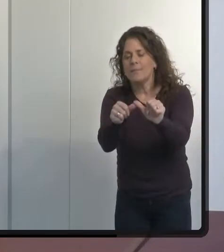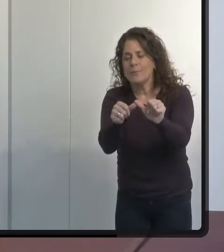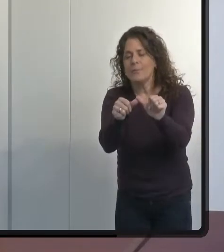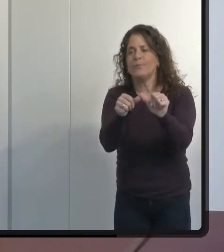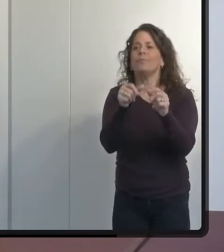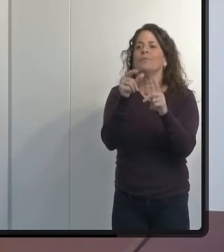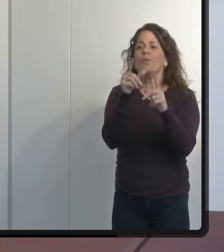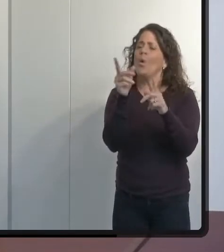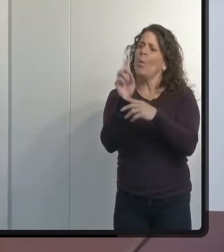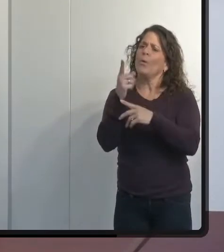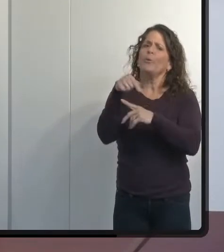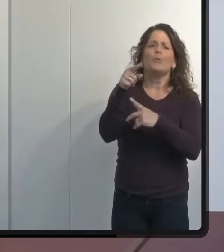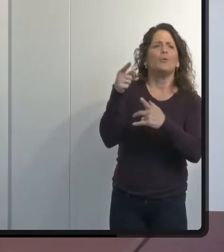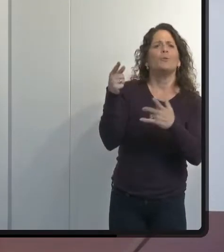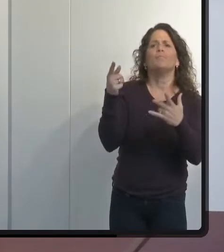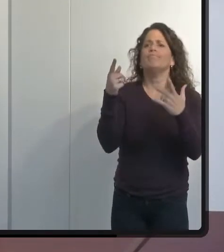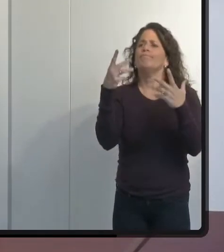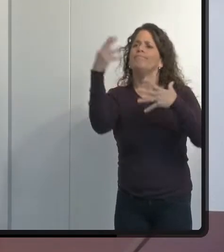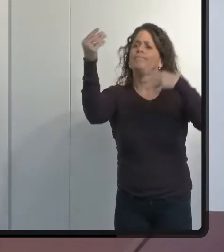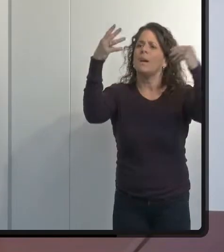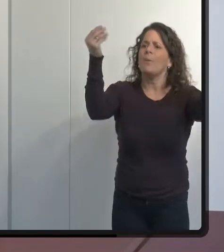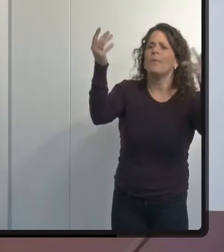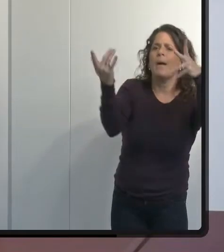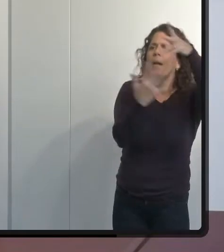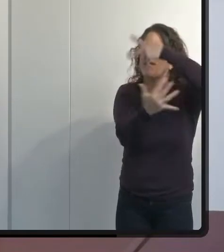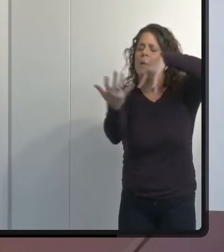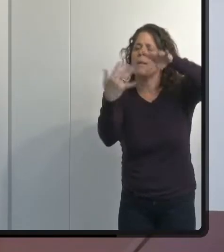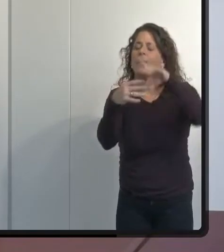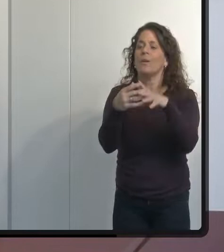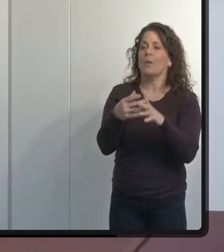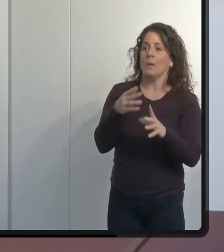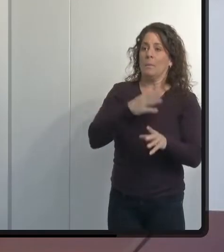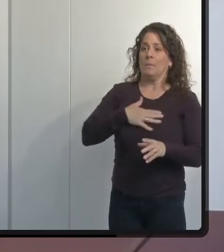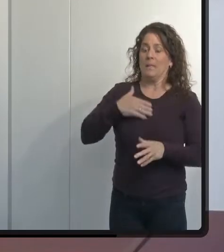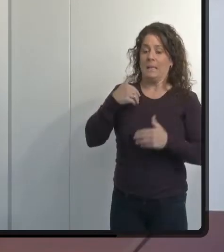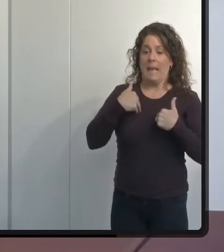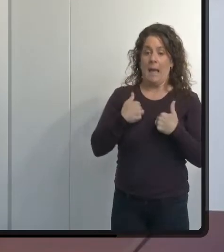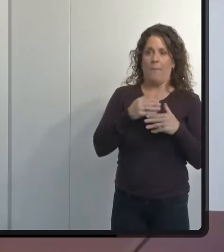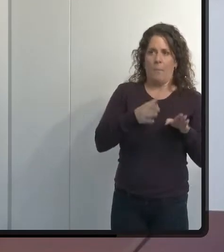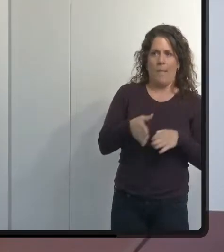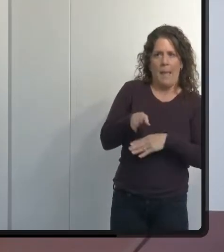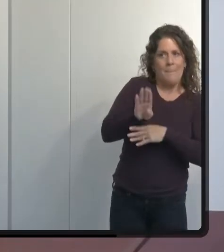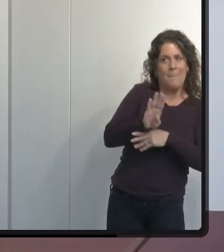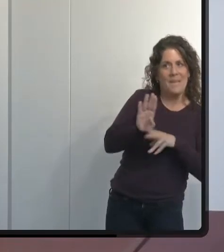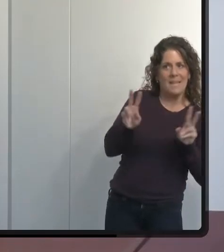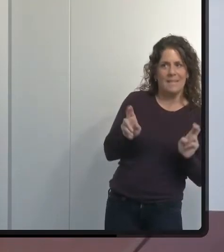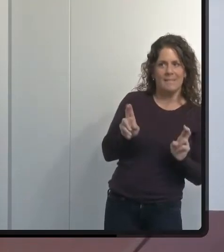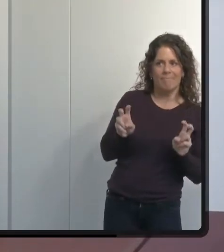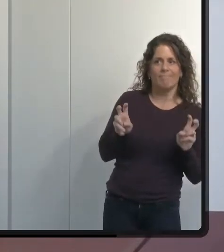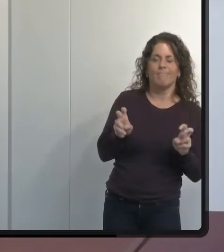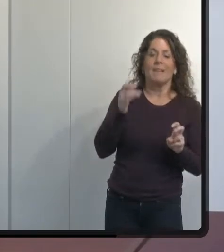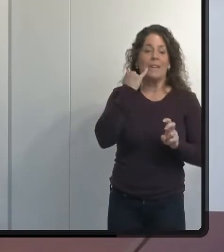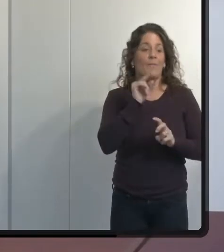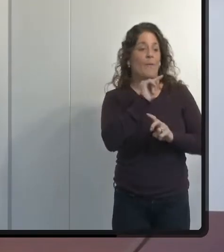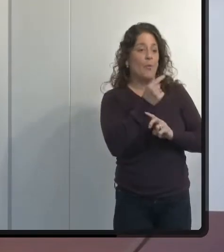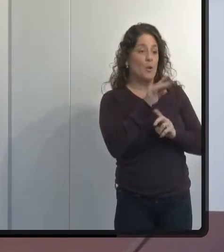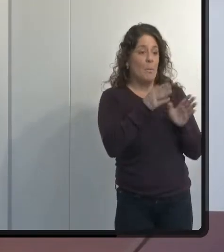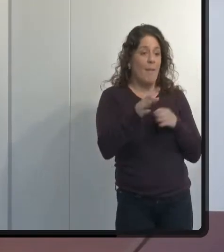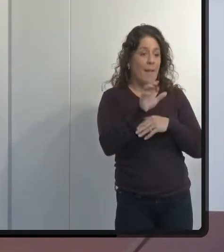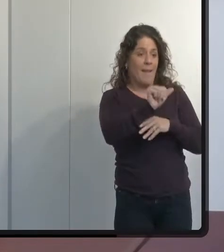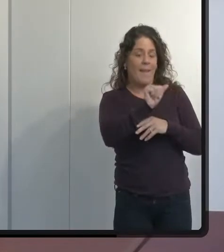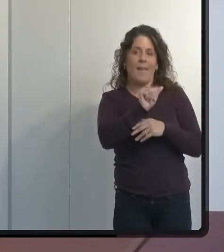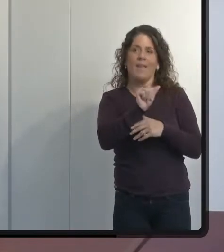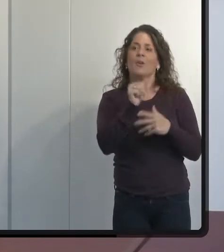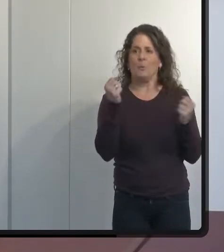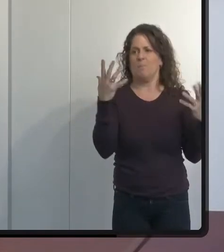choose to go outside. Please have a couple backup plans or alternate times in mind if your first choice already has too